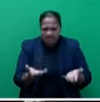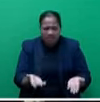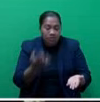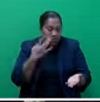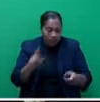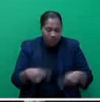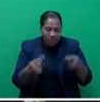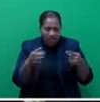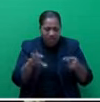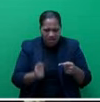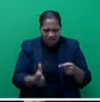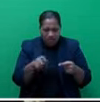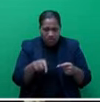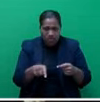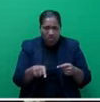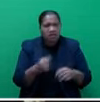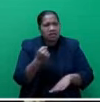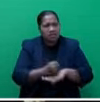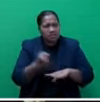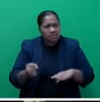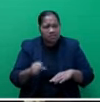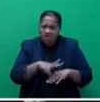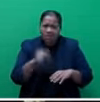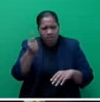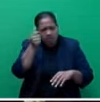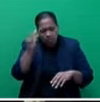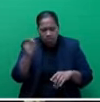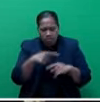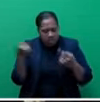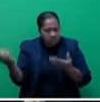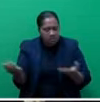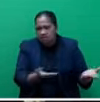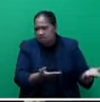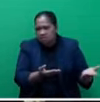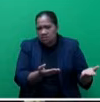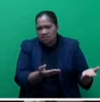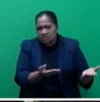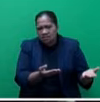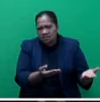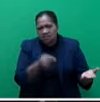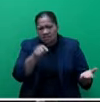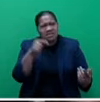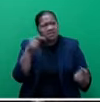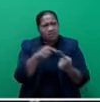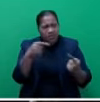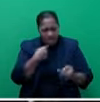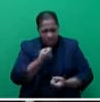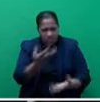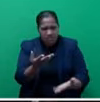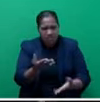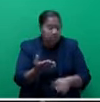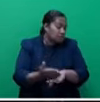government, everyone knows, will vote it through. So that is the point. That is the point I'm making. That